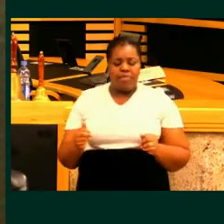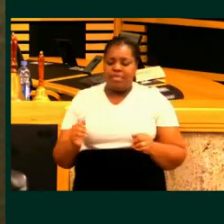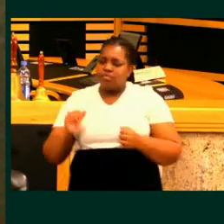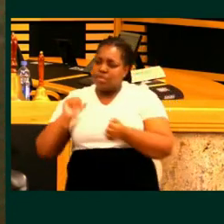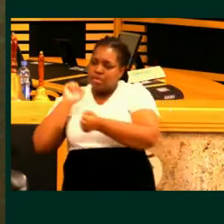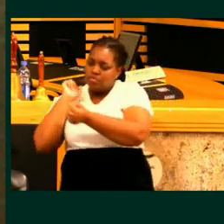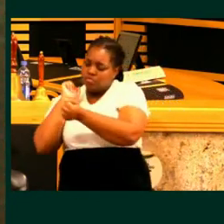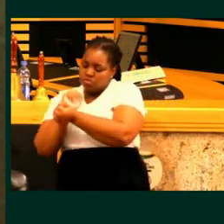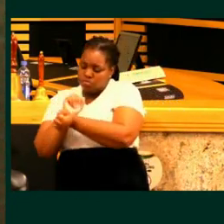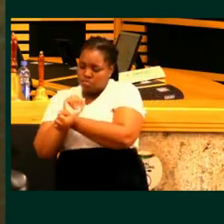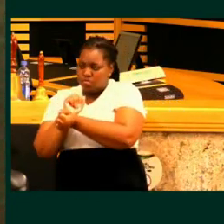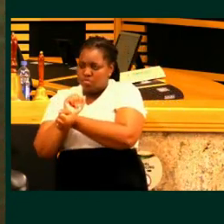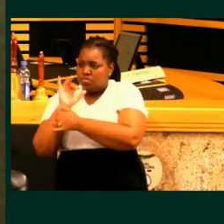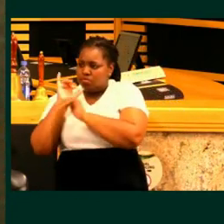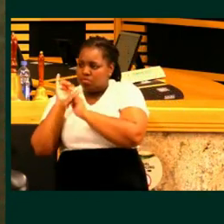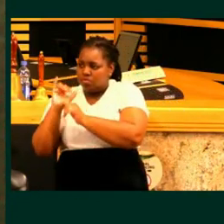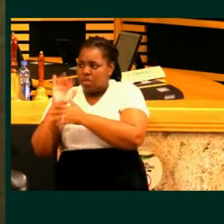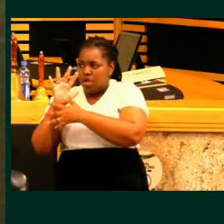but